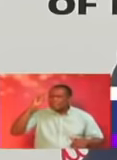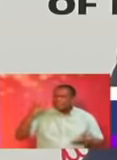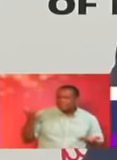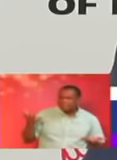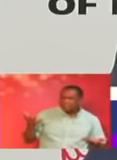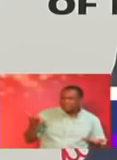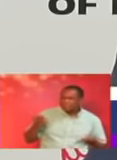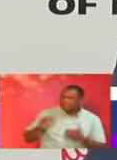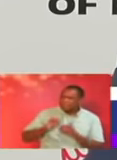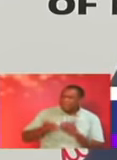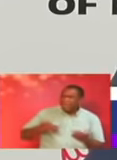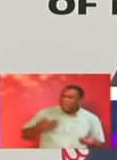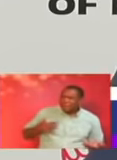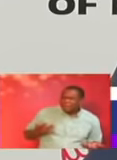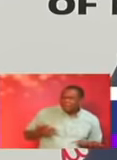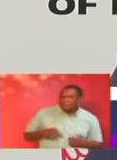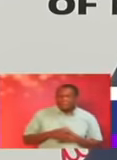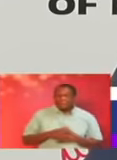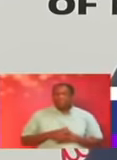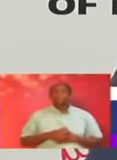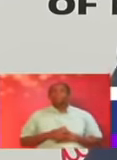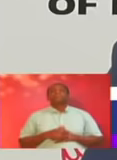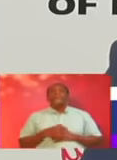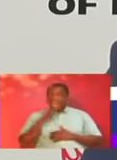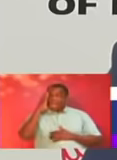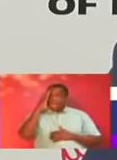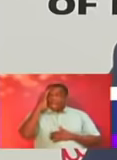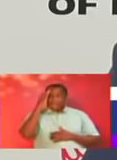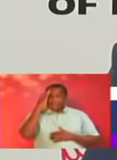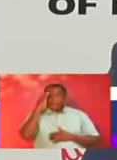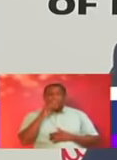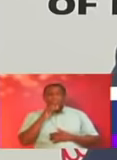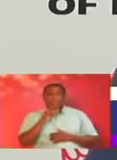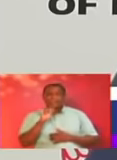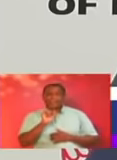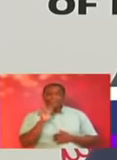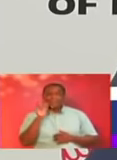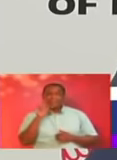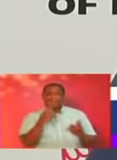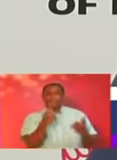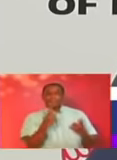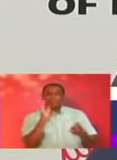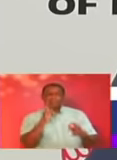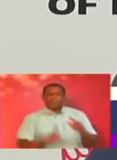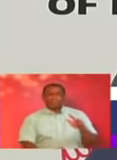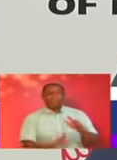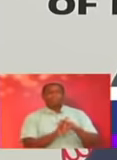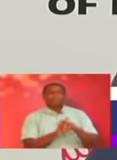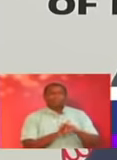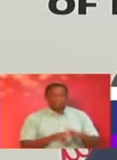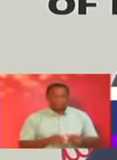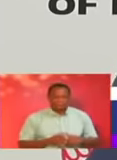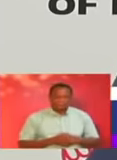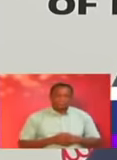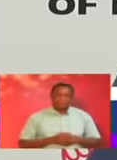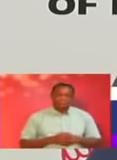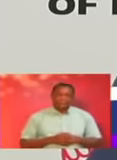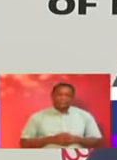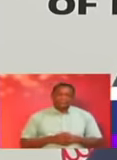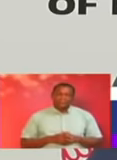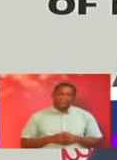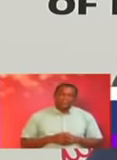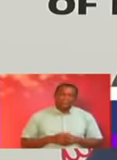was wondering when that question will come. So, as a parliamentarian, as a human being, it is never good when we